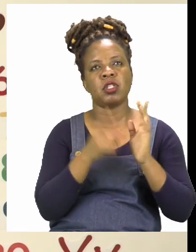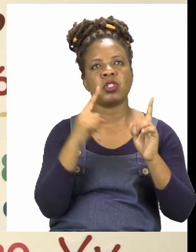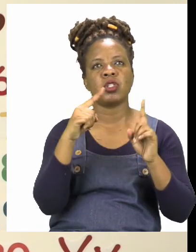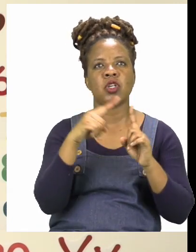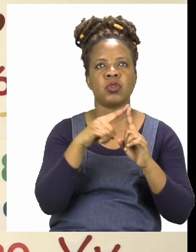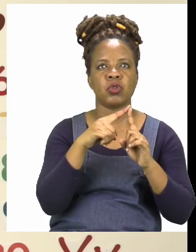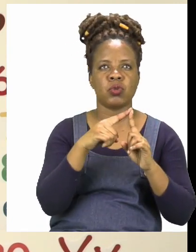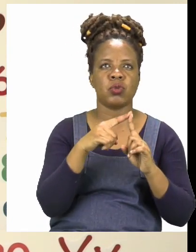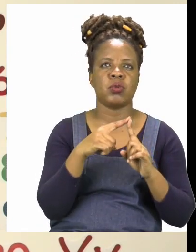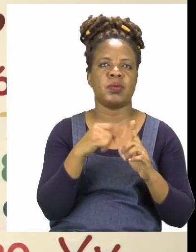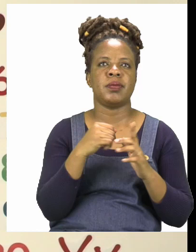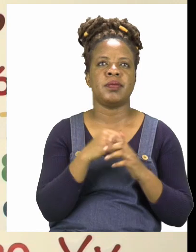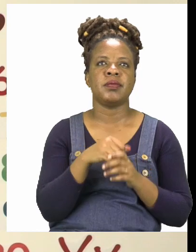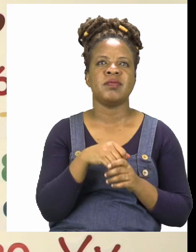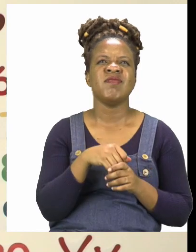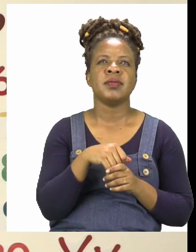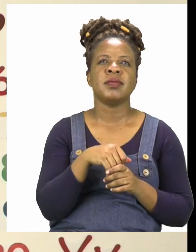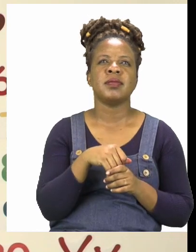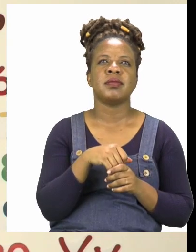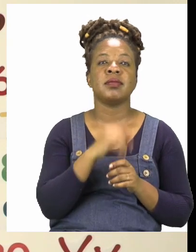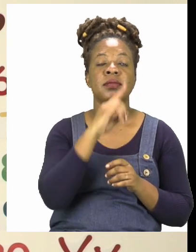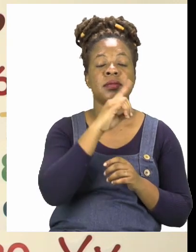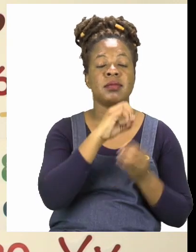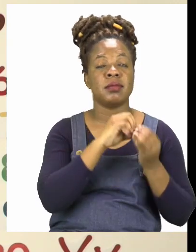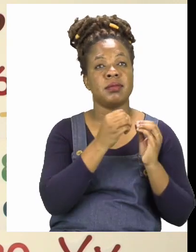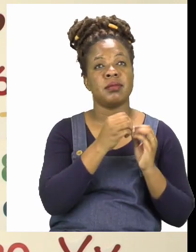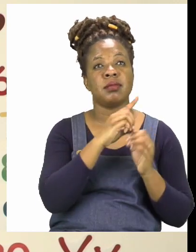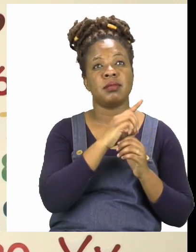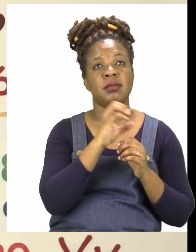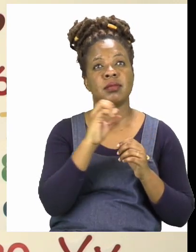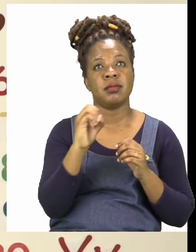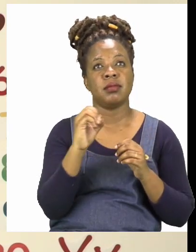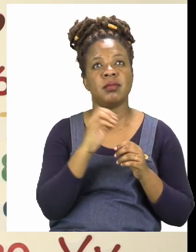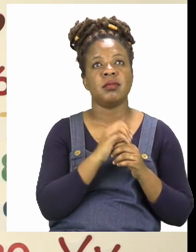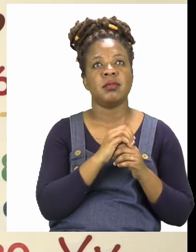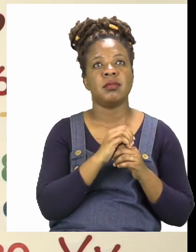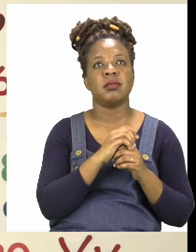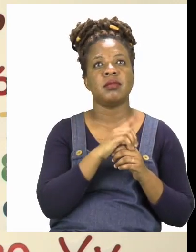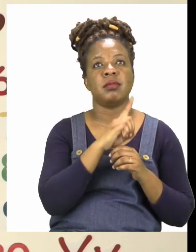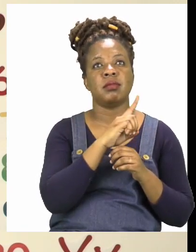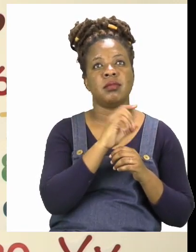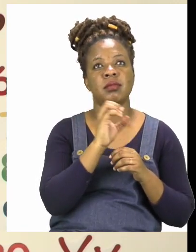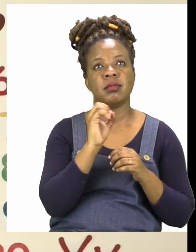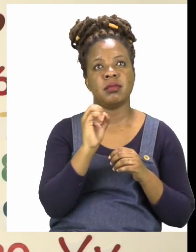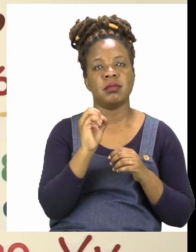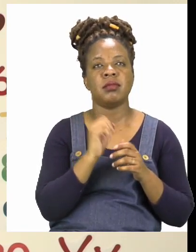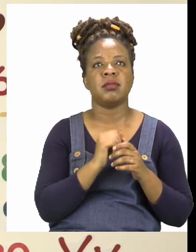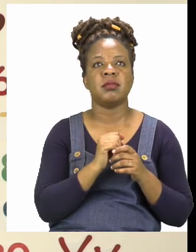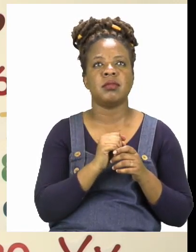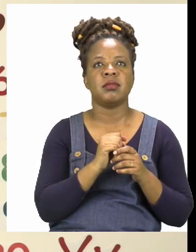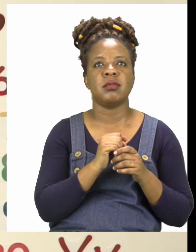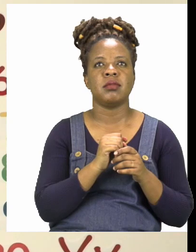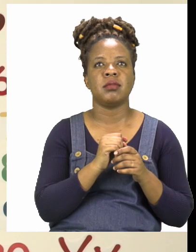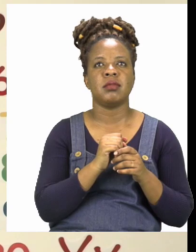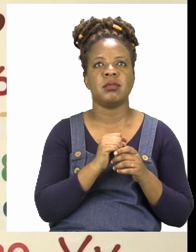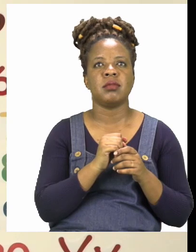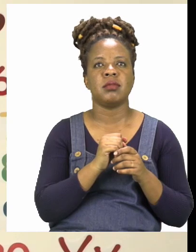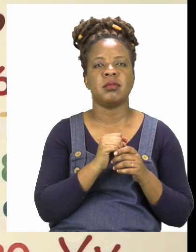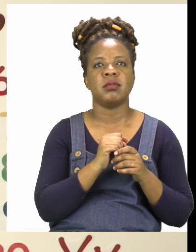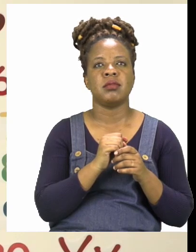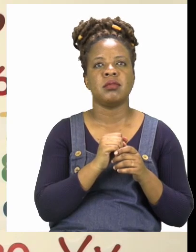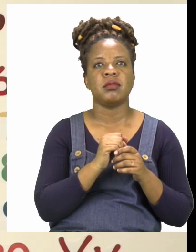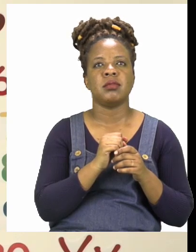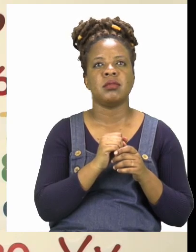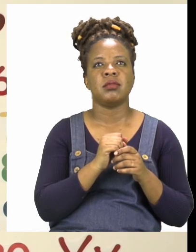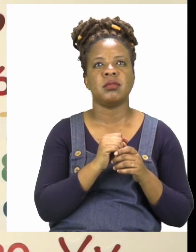5. We are now at 10, and our 10 becomes 10 minutes to,